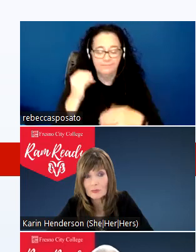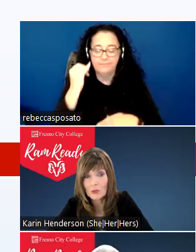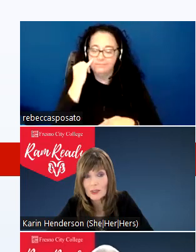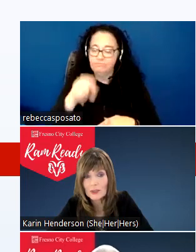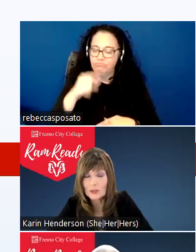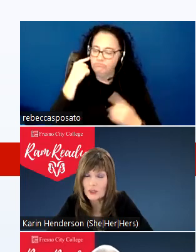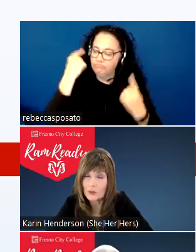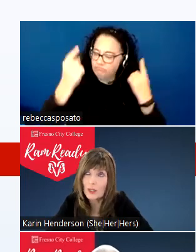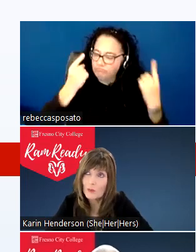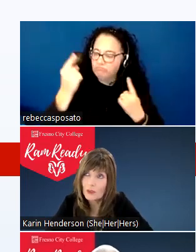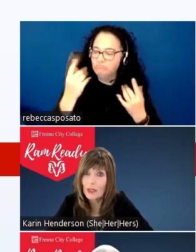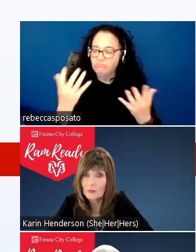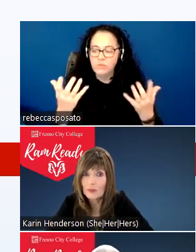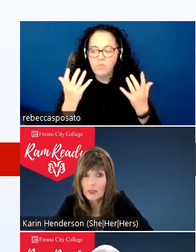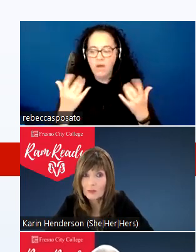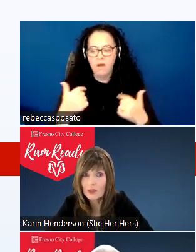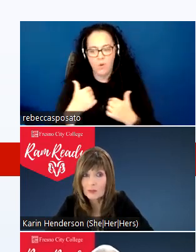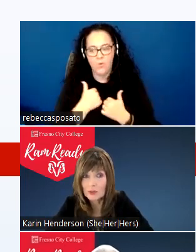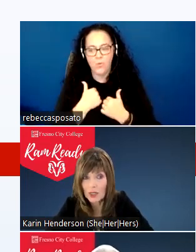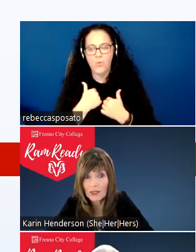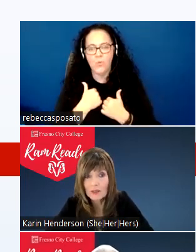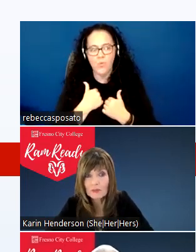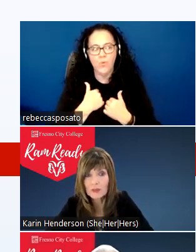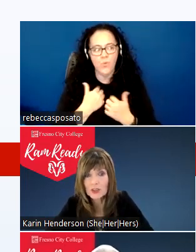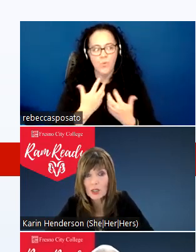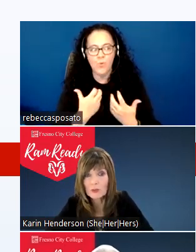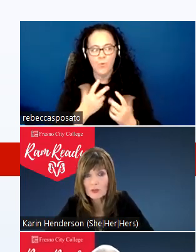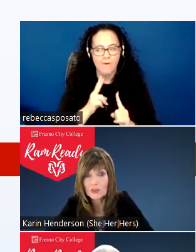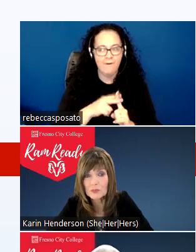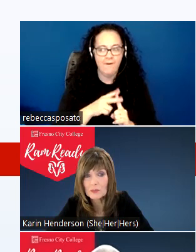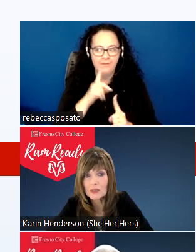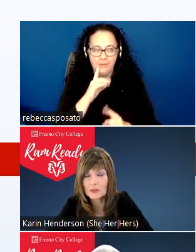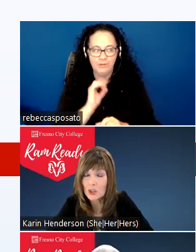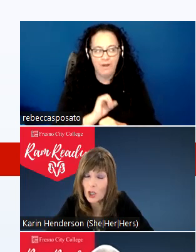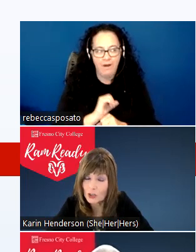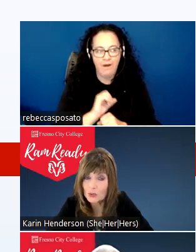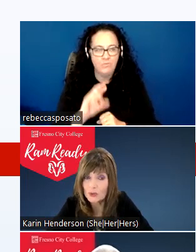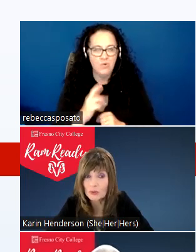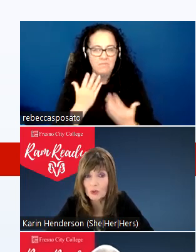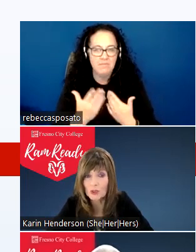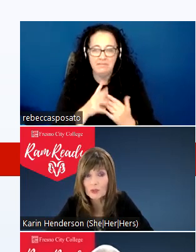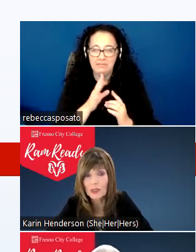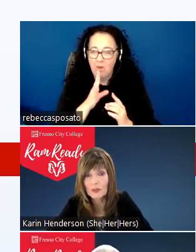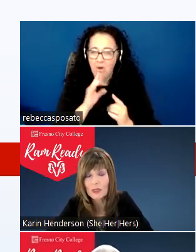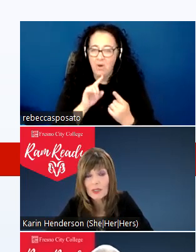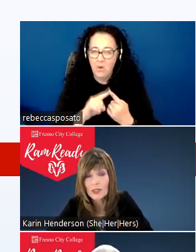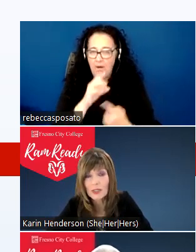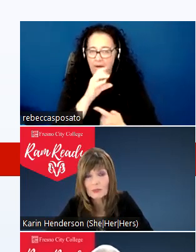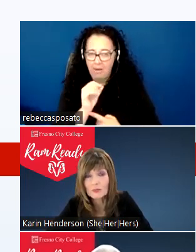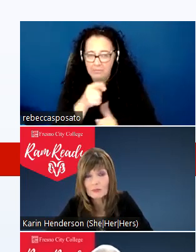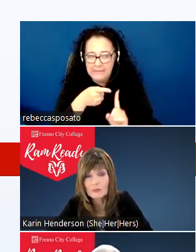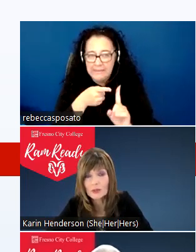you're thinking, oh, I want to apply for a job, or just maybe even talk to an employer about,